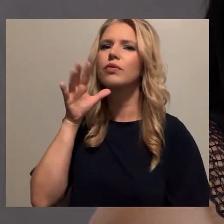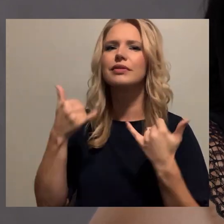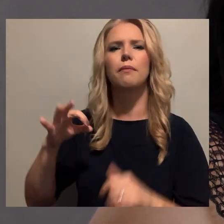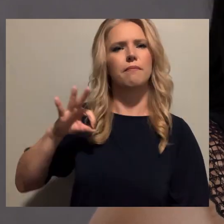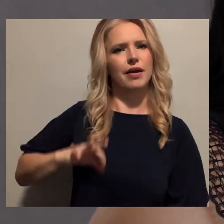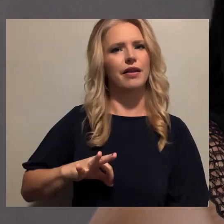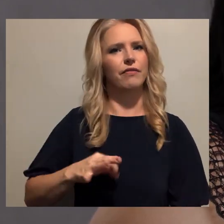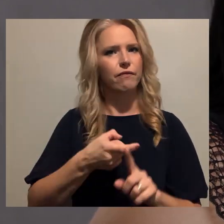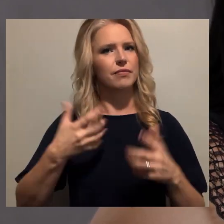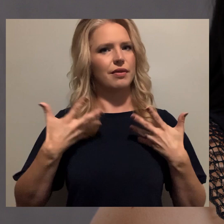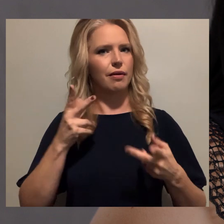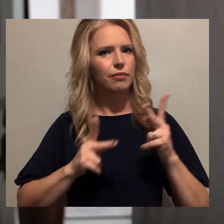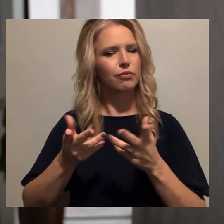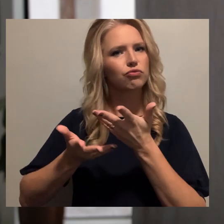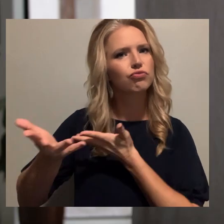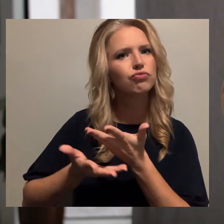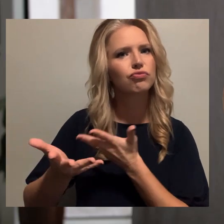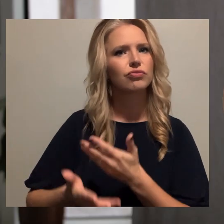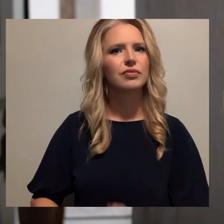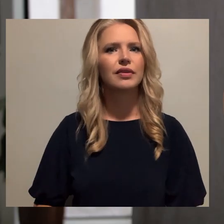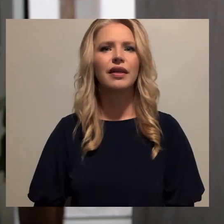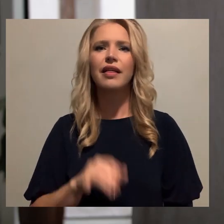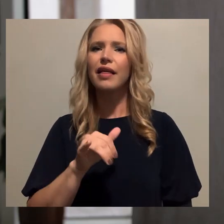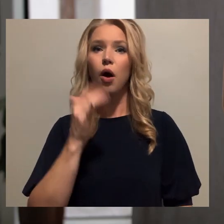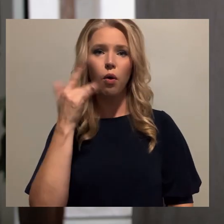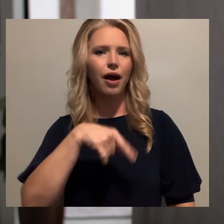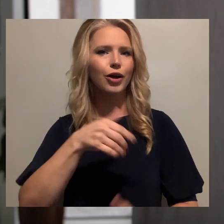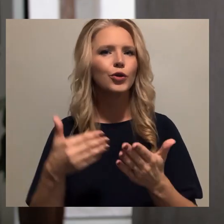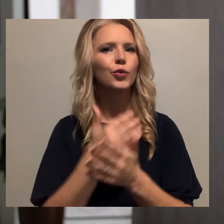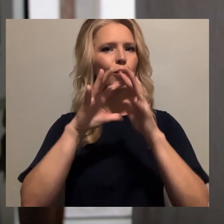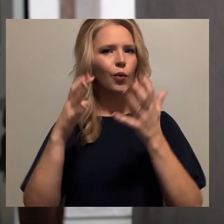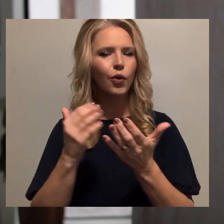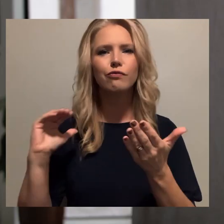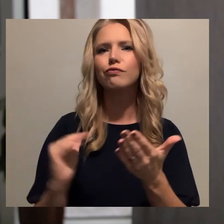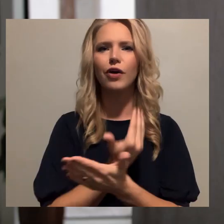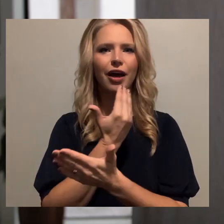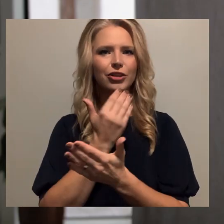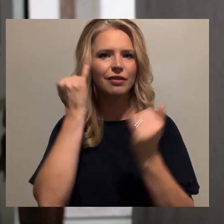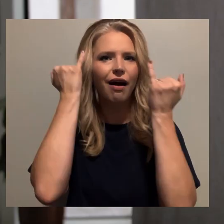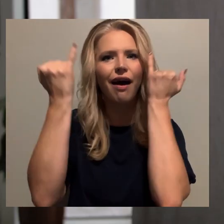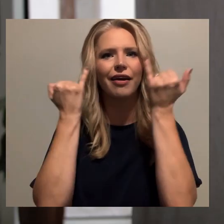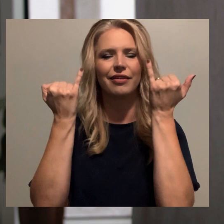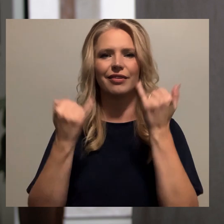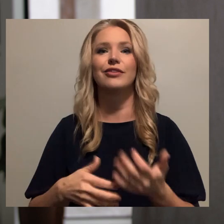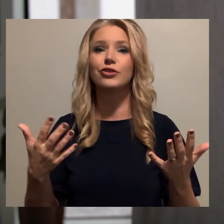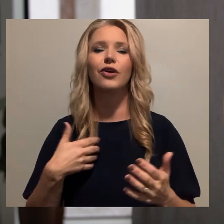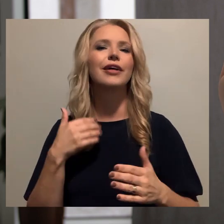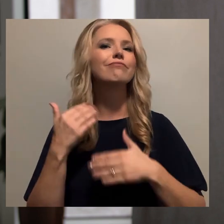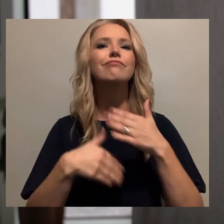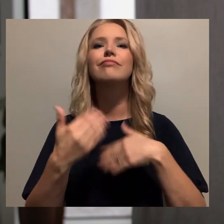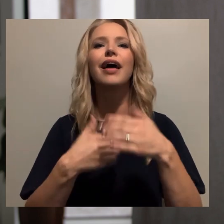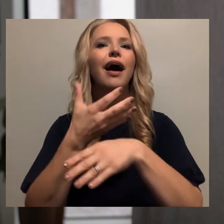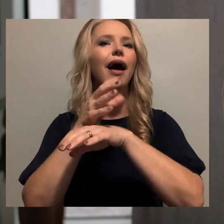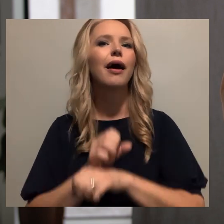that perspective is so fresh and is so relevant and current. A lot of our perspectives can become dated if we get set in